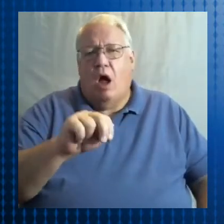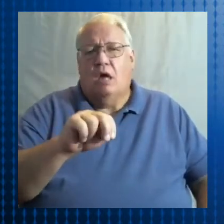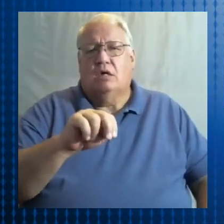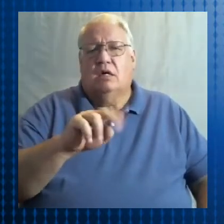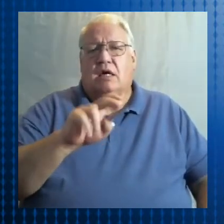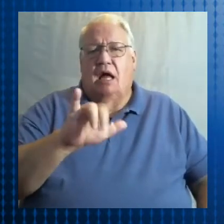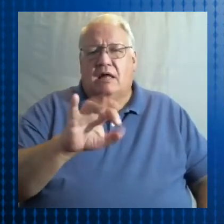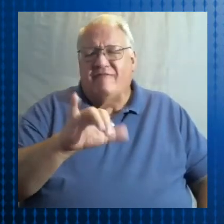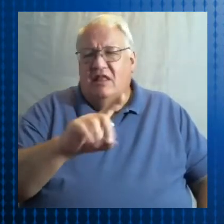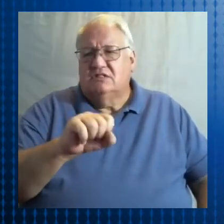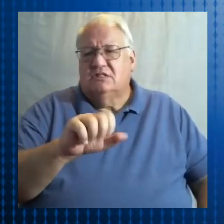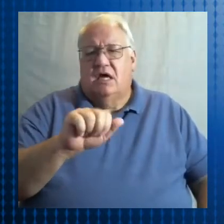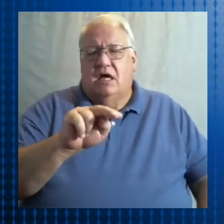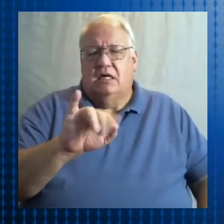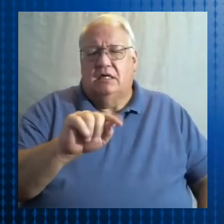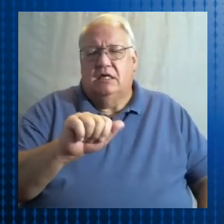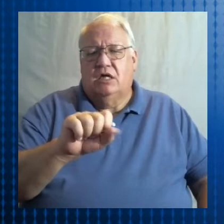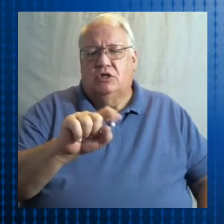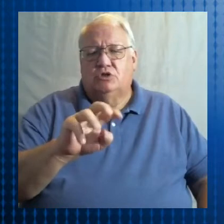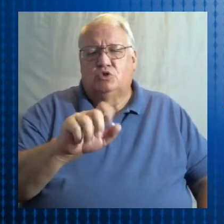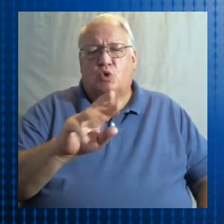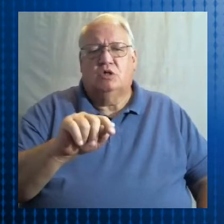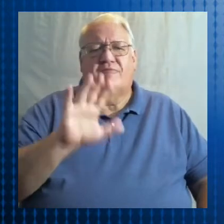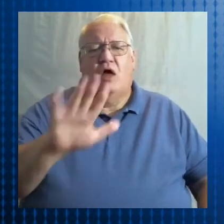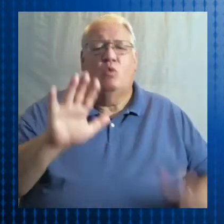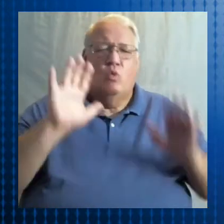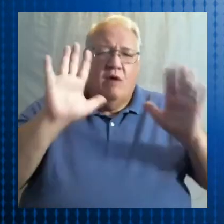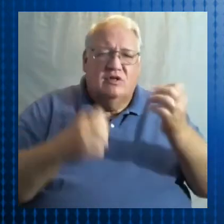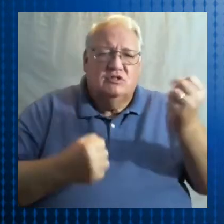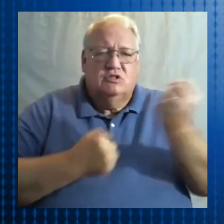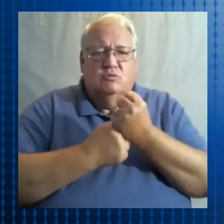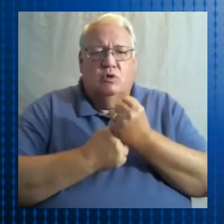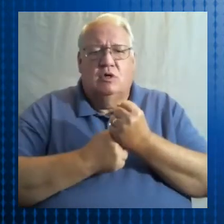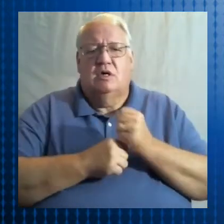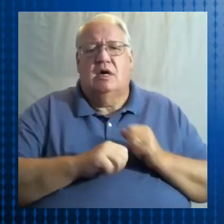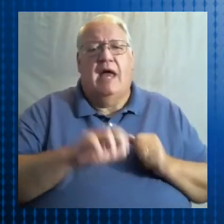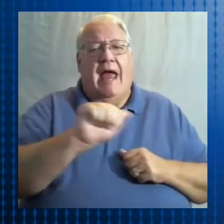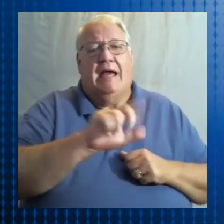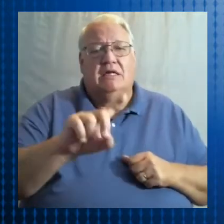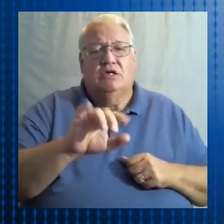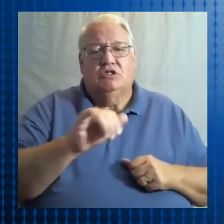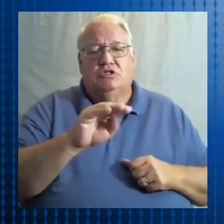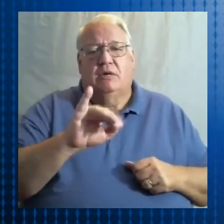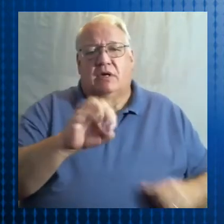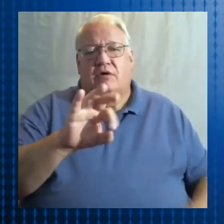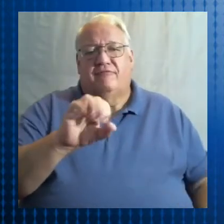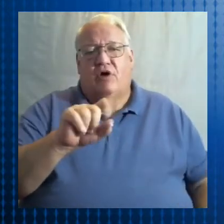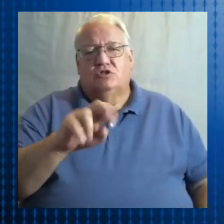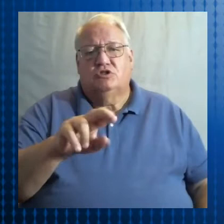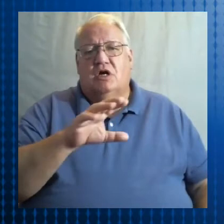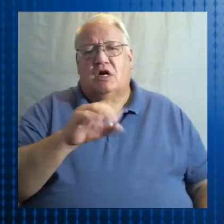Kelly Fields, and Anita Stewart for their incredible support. Athletic director, Jamie Foster, and the late